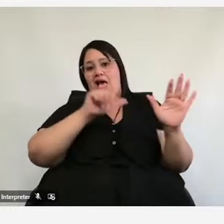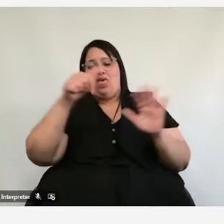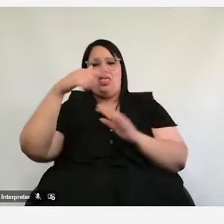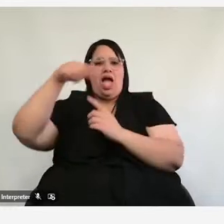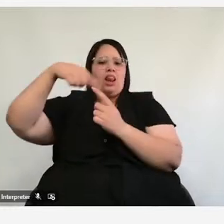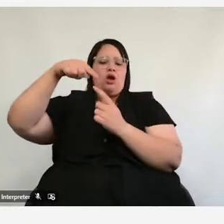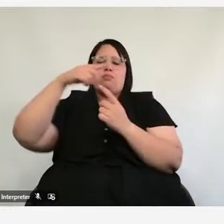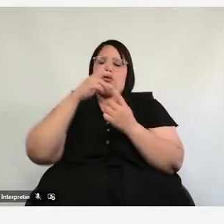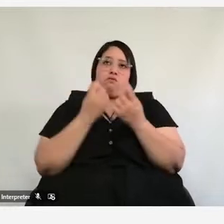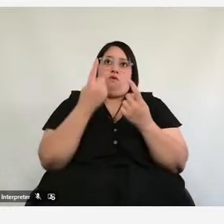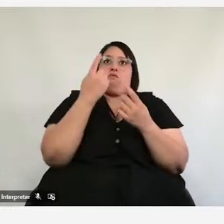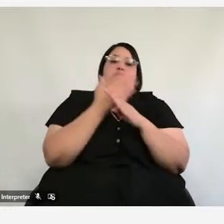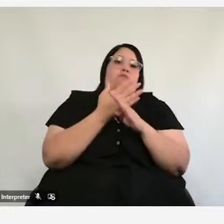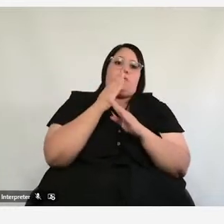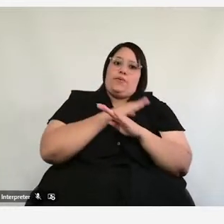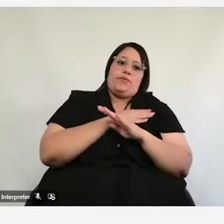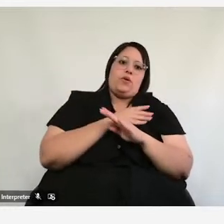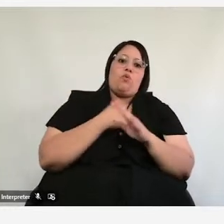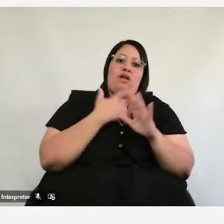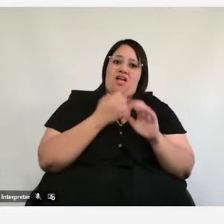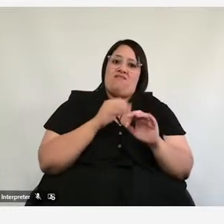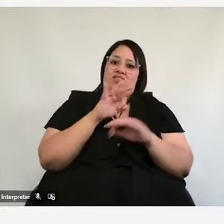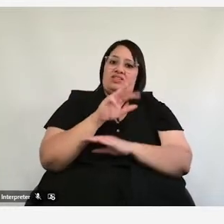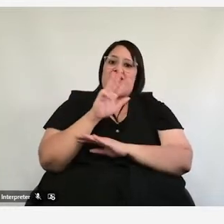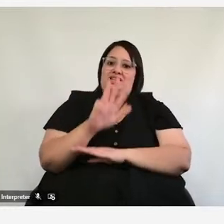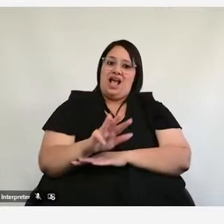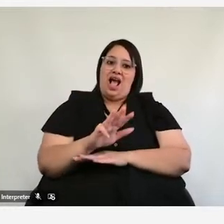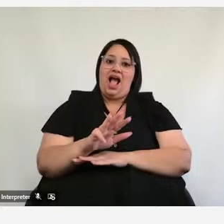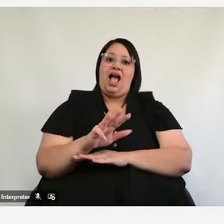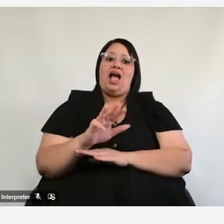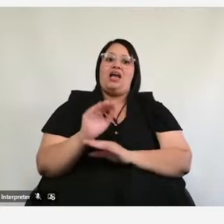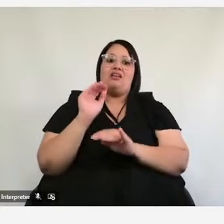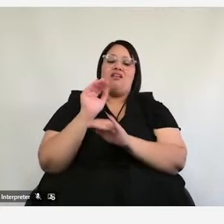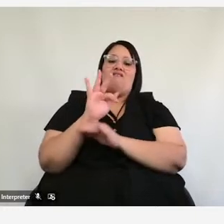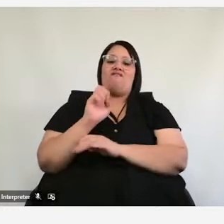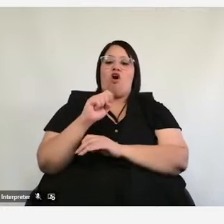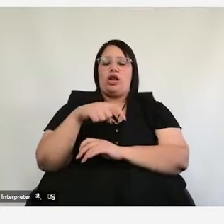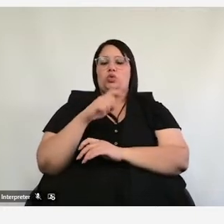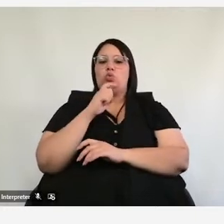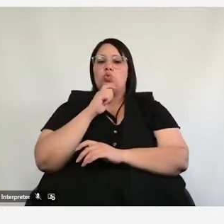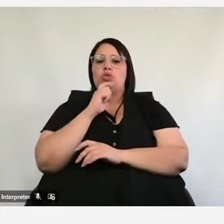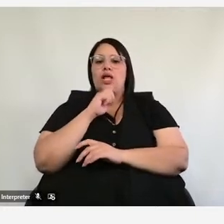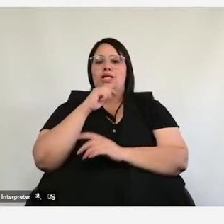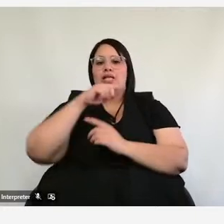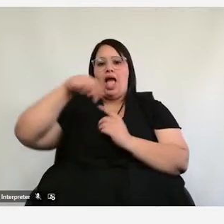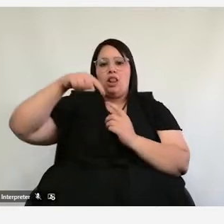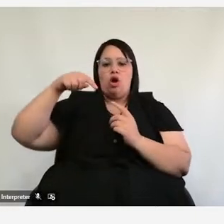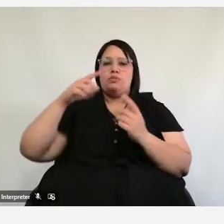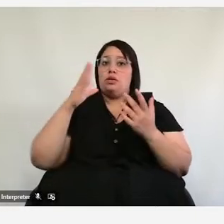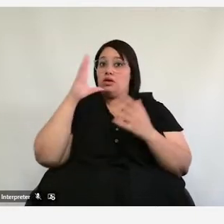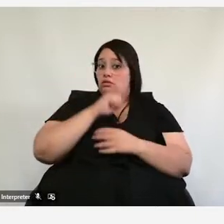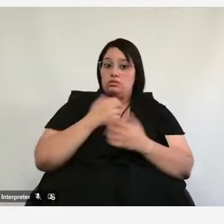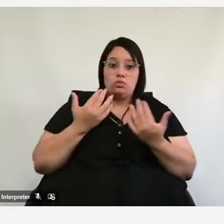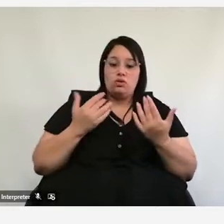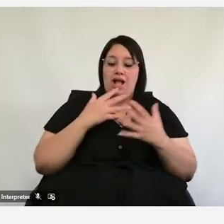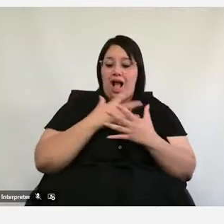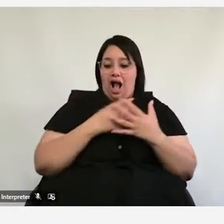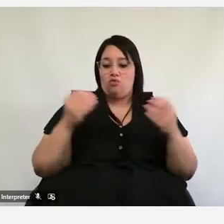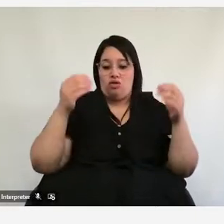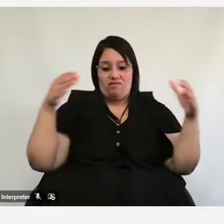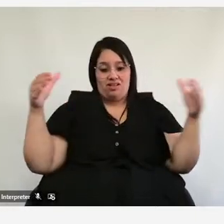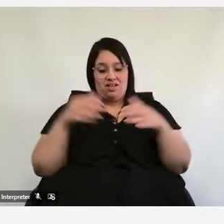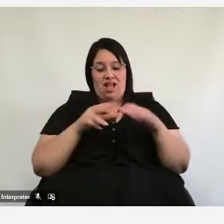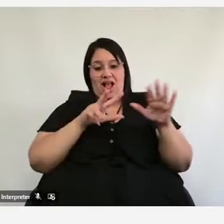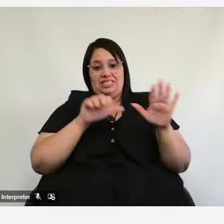guess what? Not one is working. We've got 39 Oryx utility helicopters. Guess what? Out of a fleet of